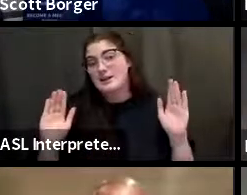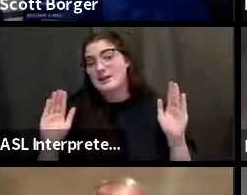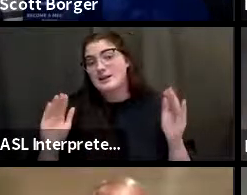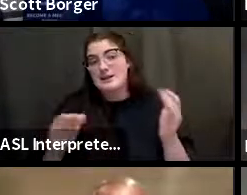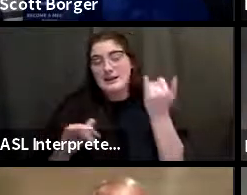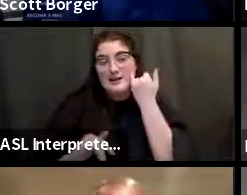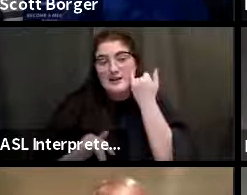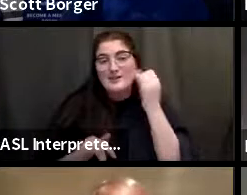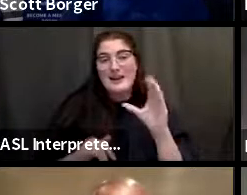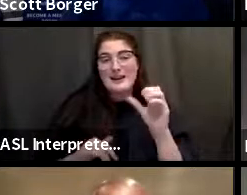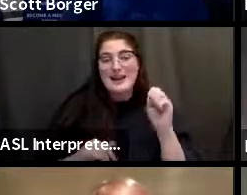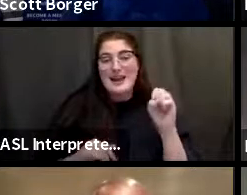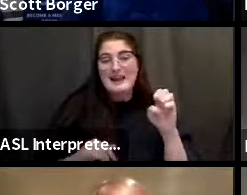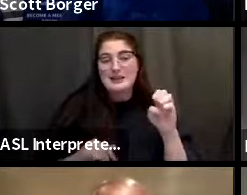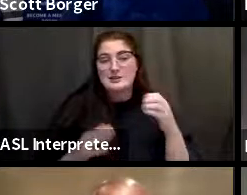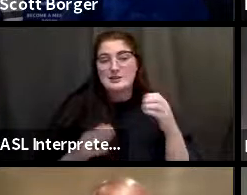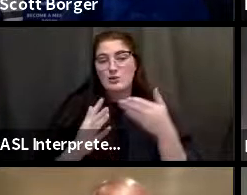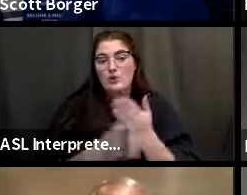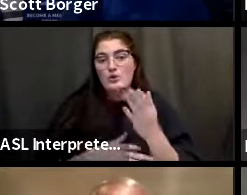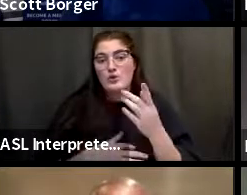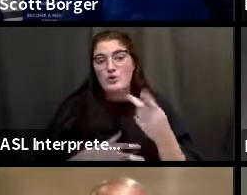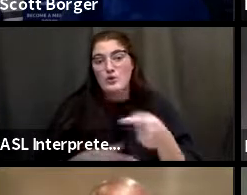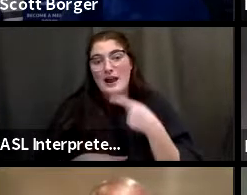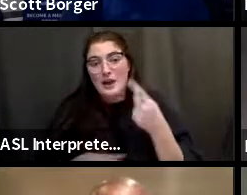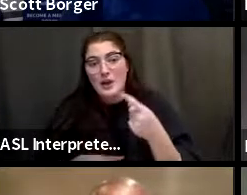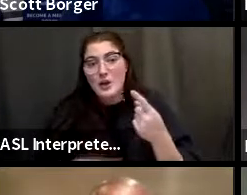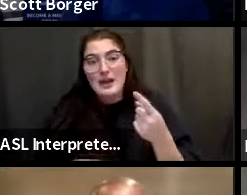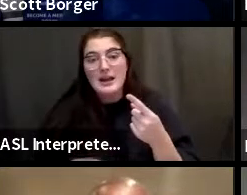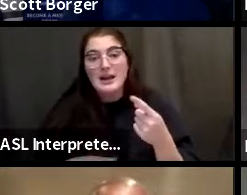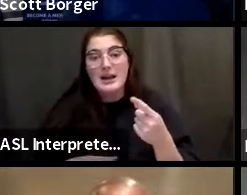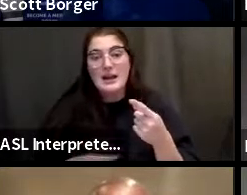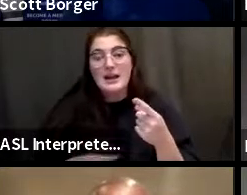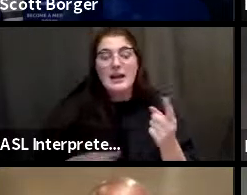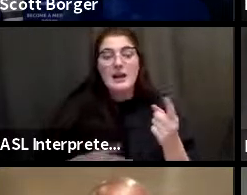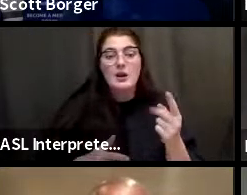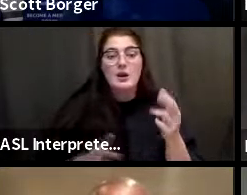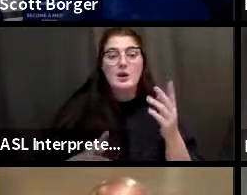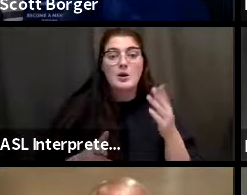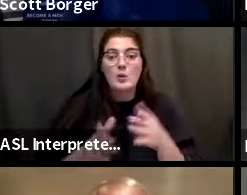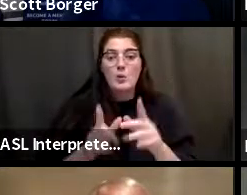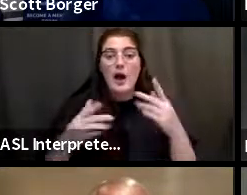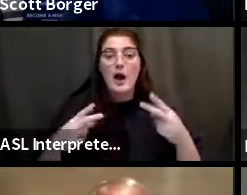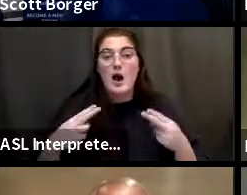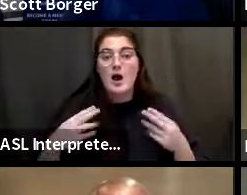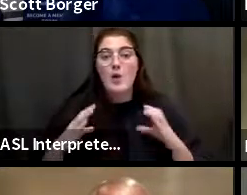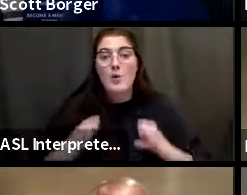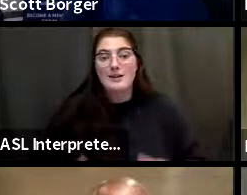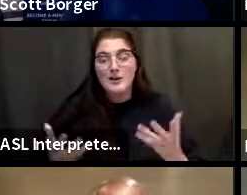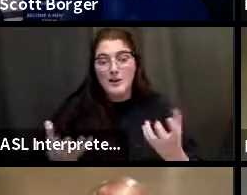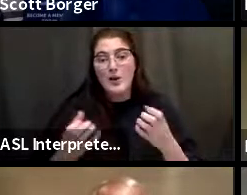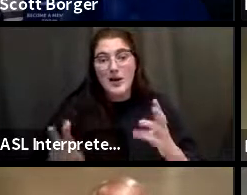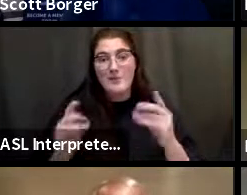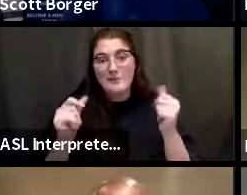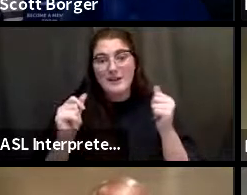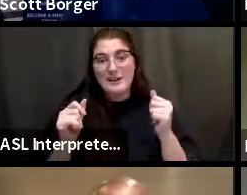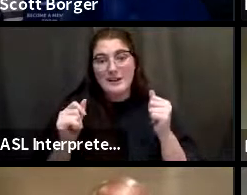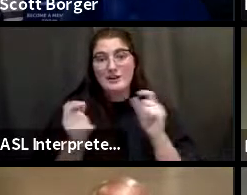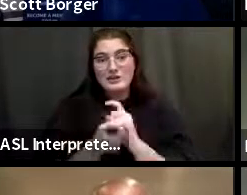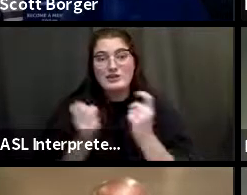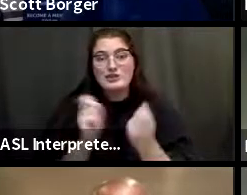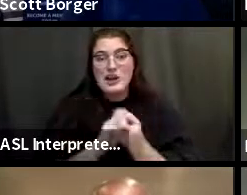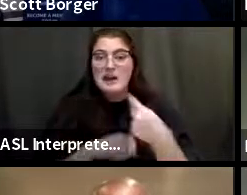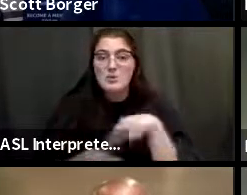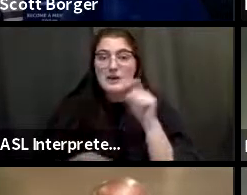Office of Administrative Hearings, it takes a year. So while residents want immediate relief, we also have to